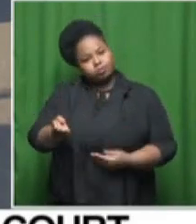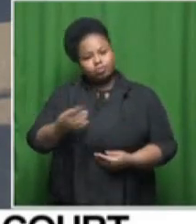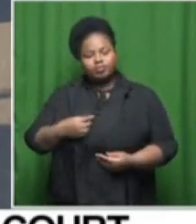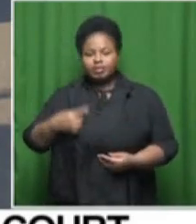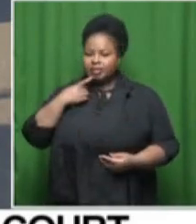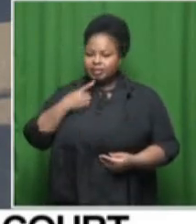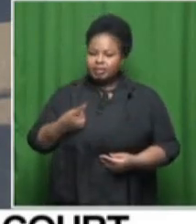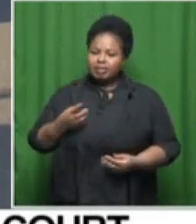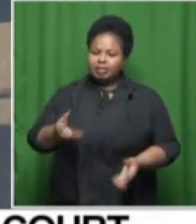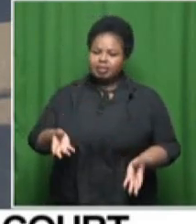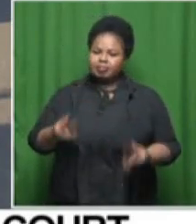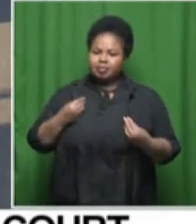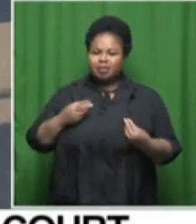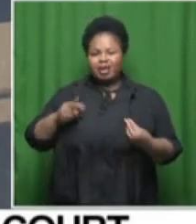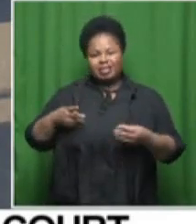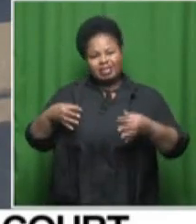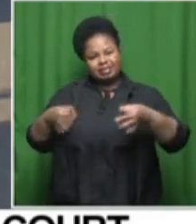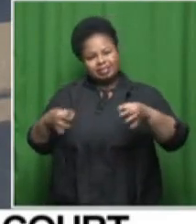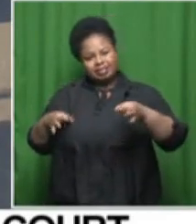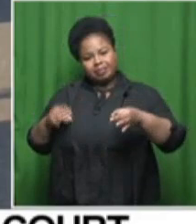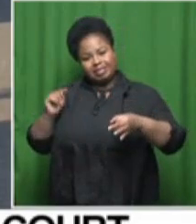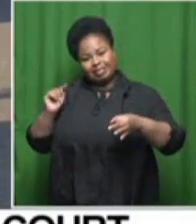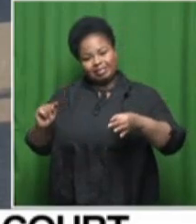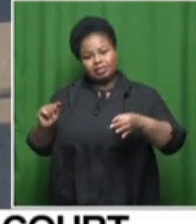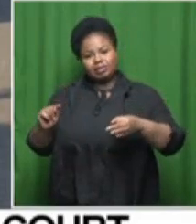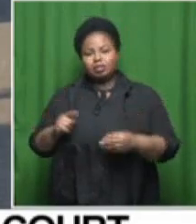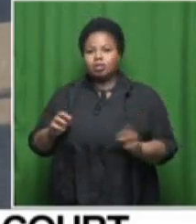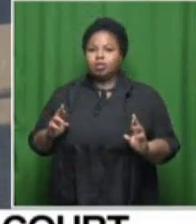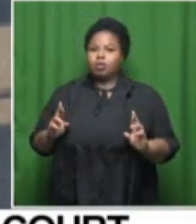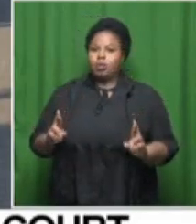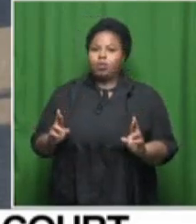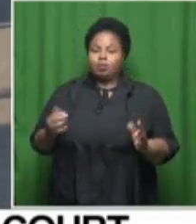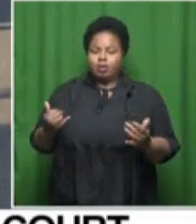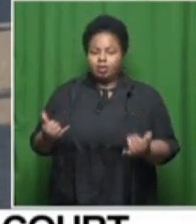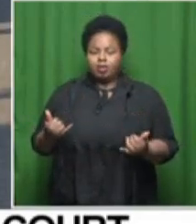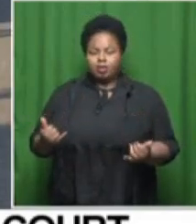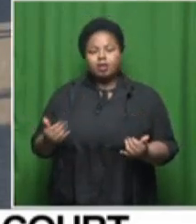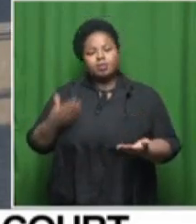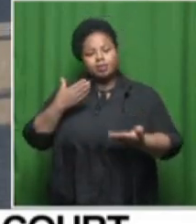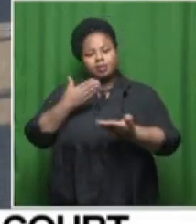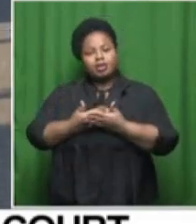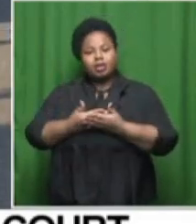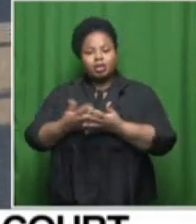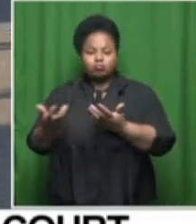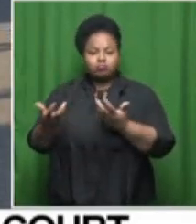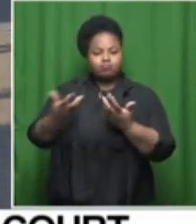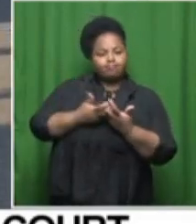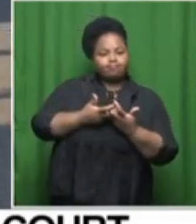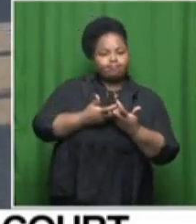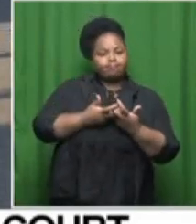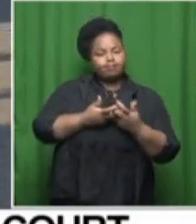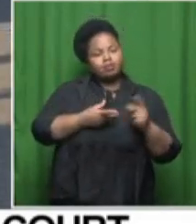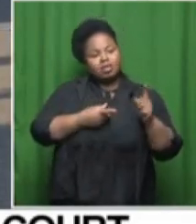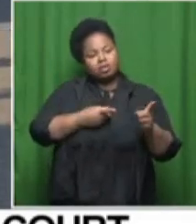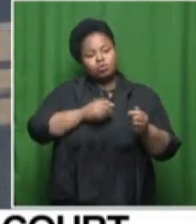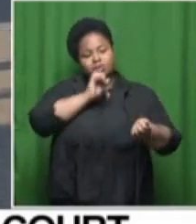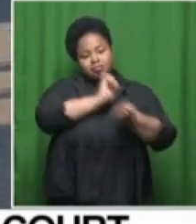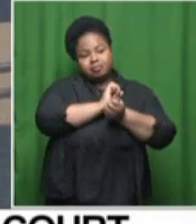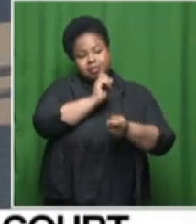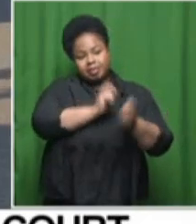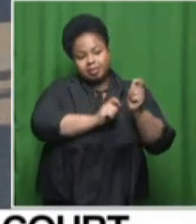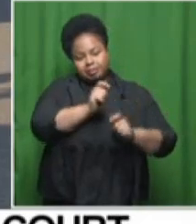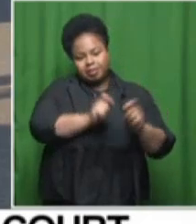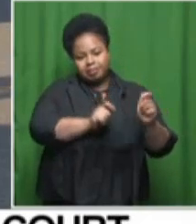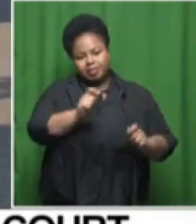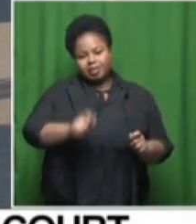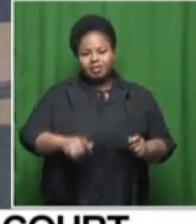found some samples on the scene that they're hoping now to cross reference with those that have been arrested, as well as the rape